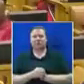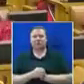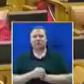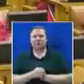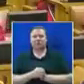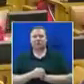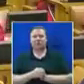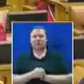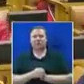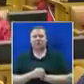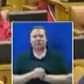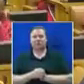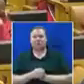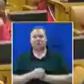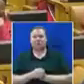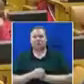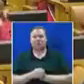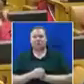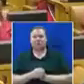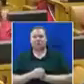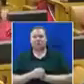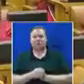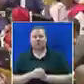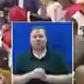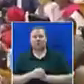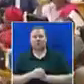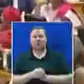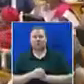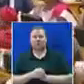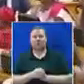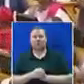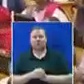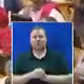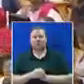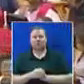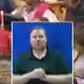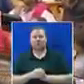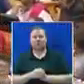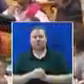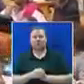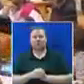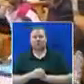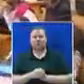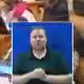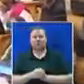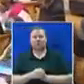Chair, on a point of order. Can I ask you? Can I ask you? Honorable Malema.